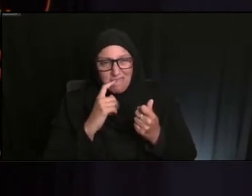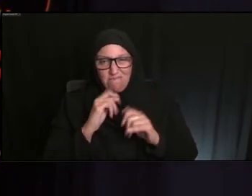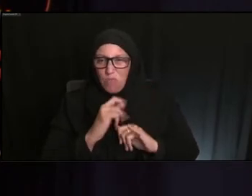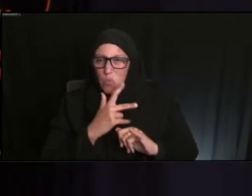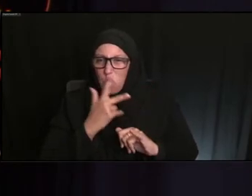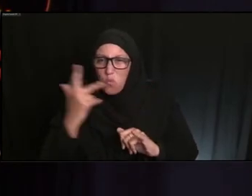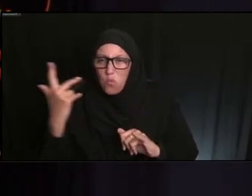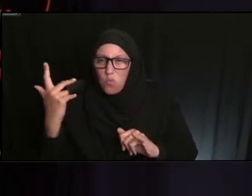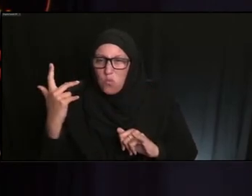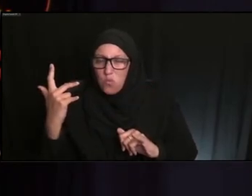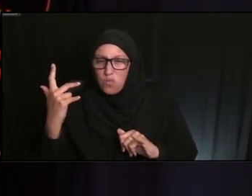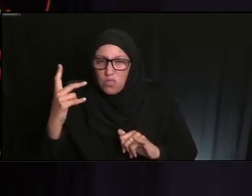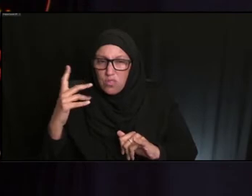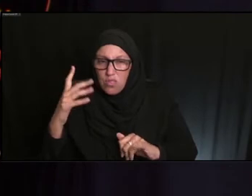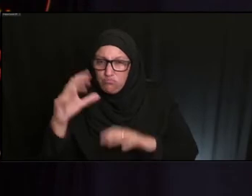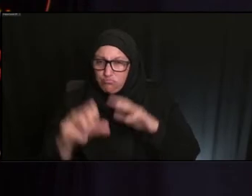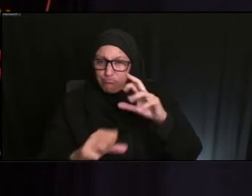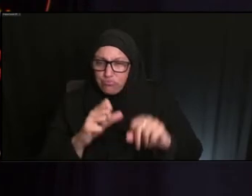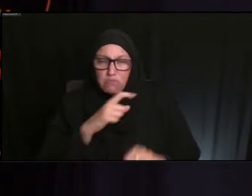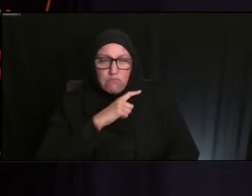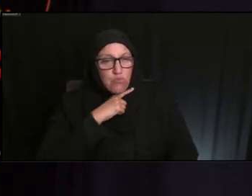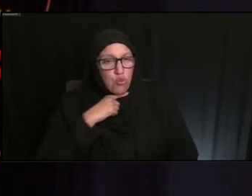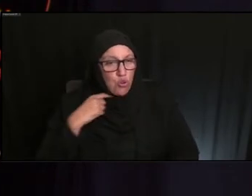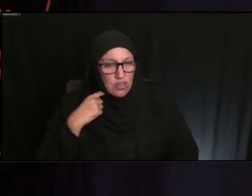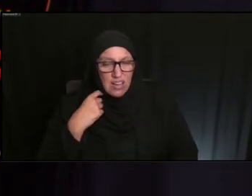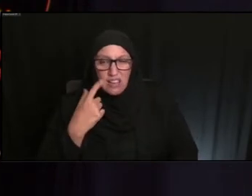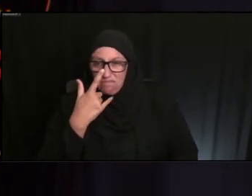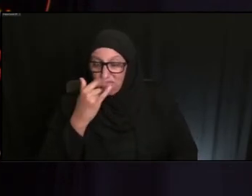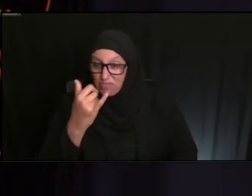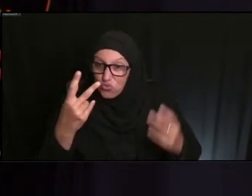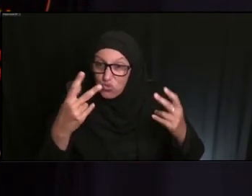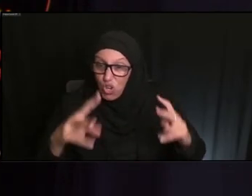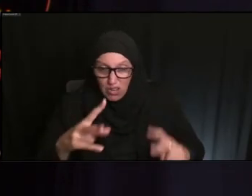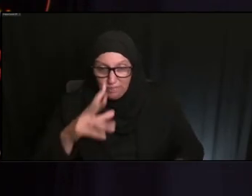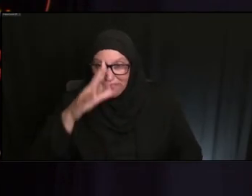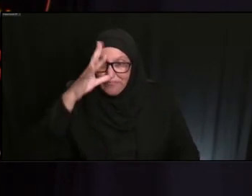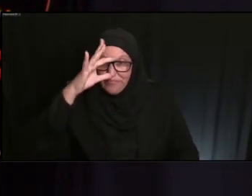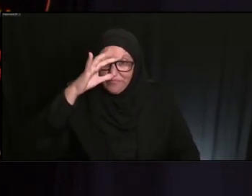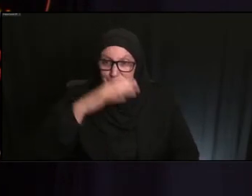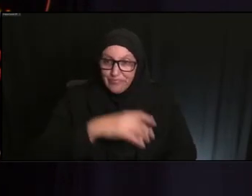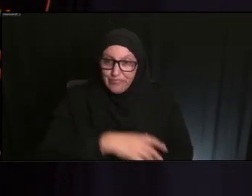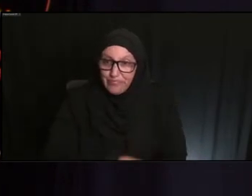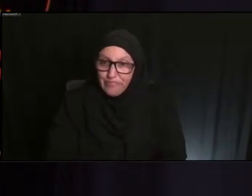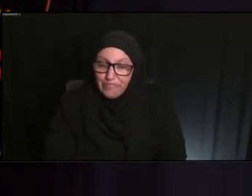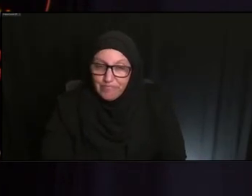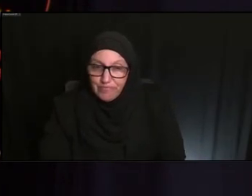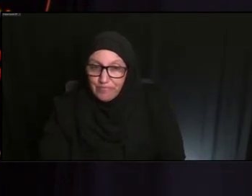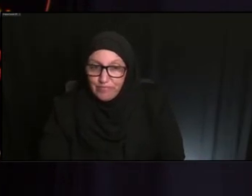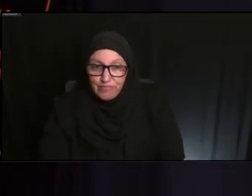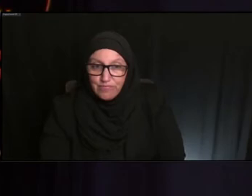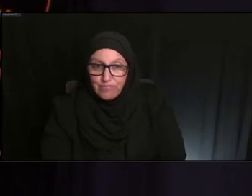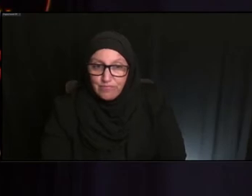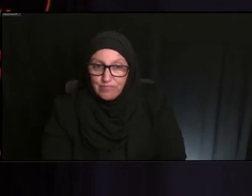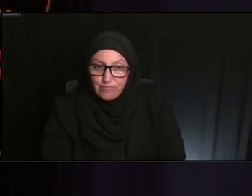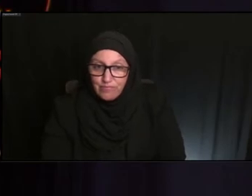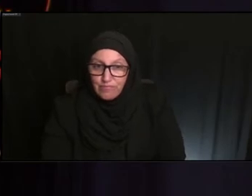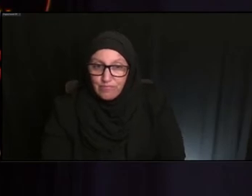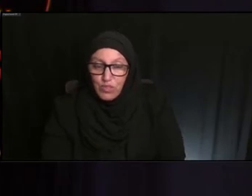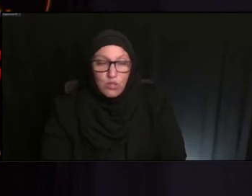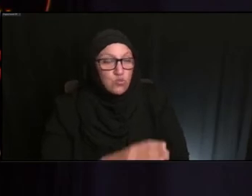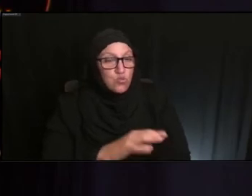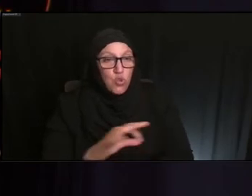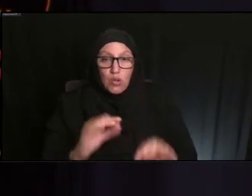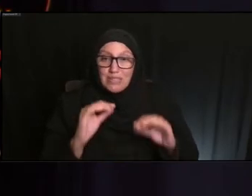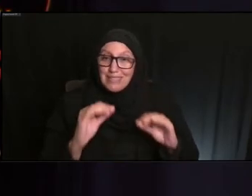he was an occupier and a murderer, and he got his just desserts. So don't teach my kids what garbage used to fill our heads